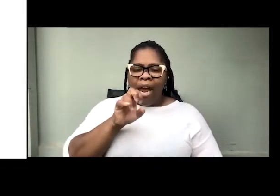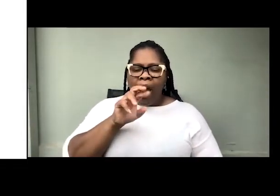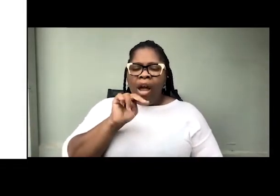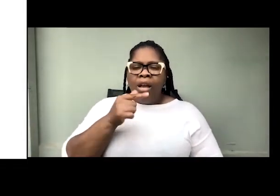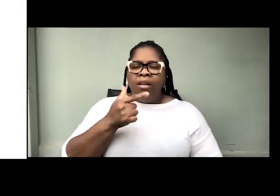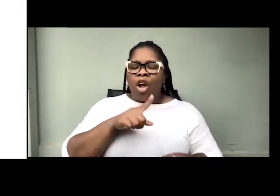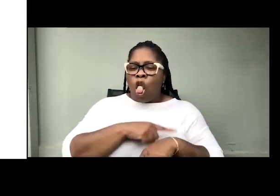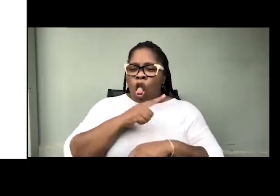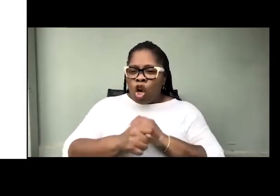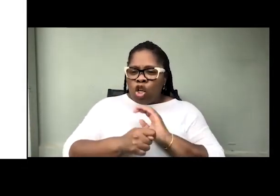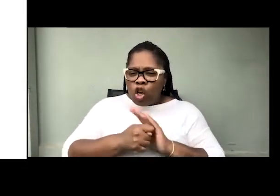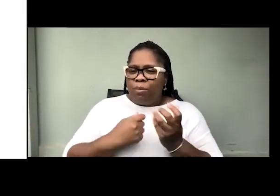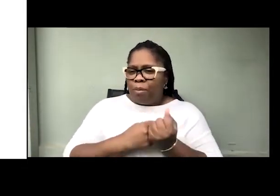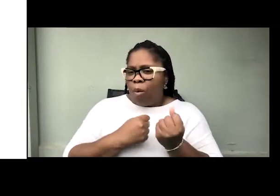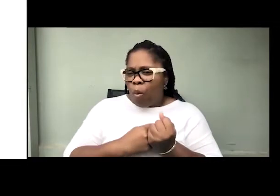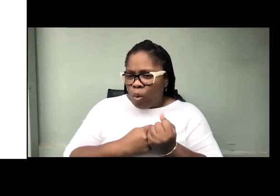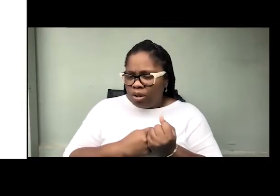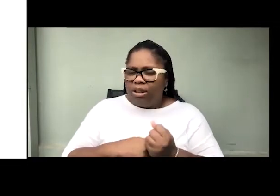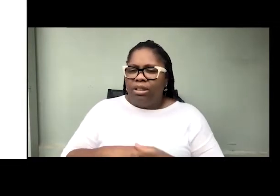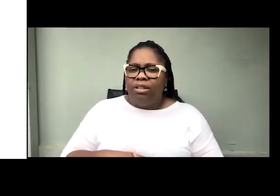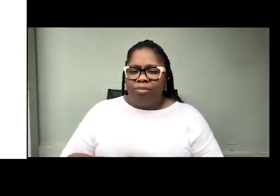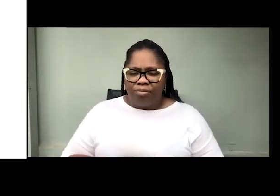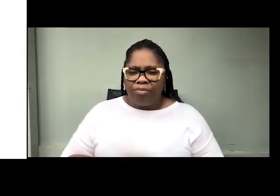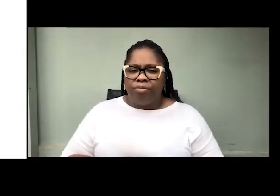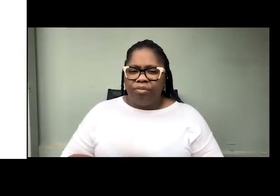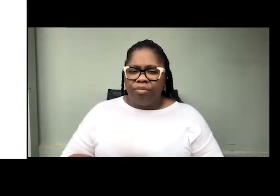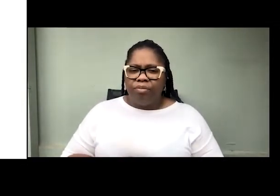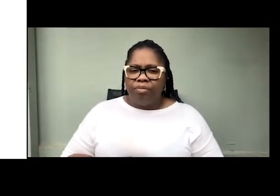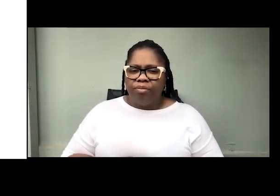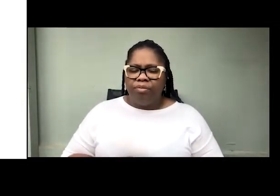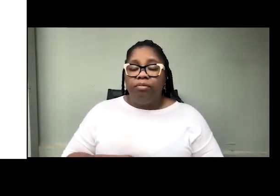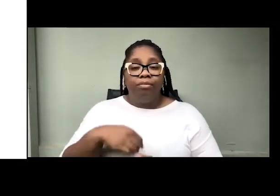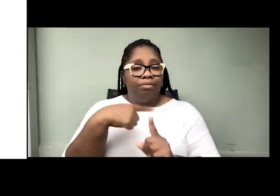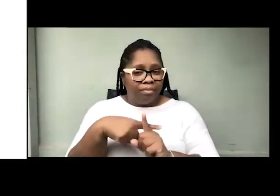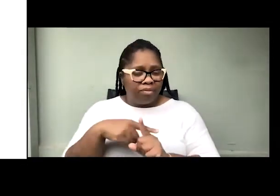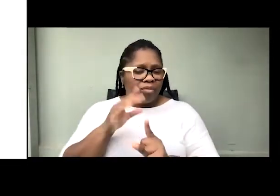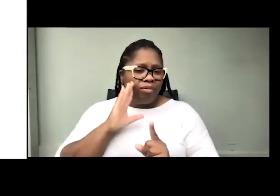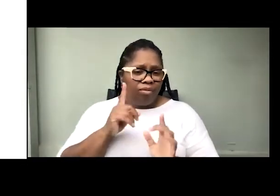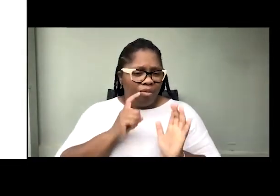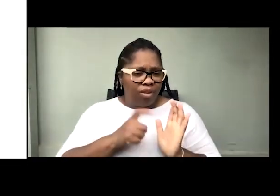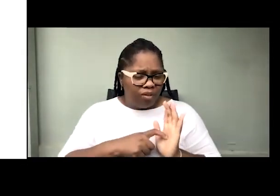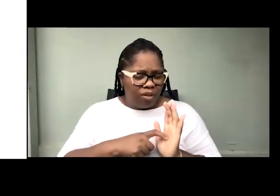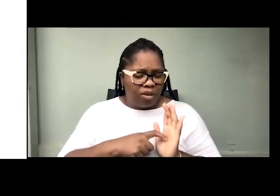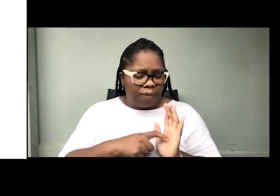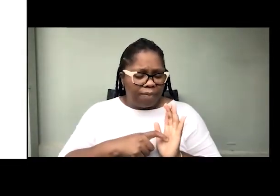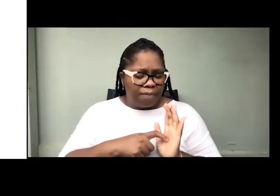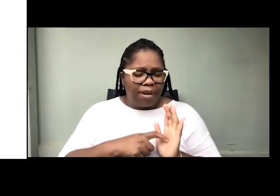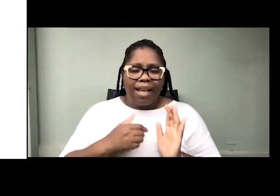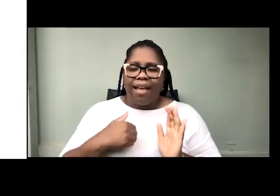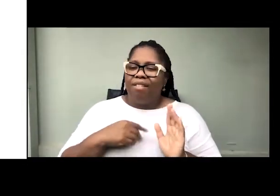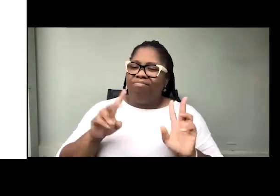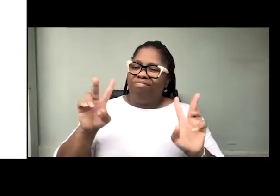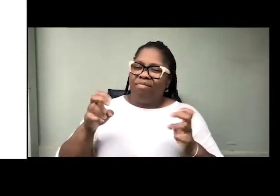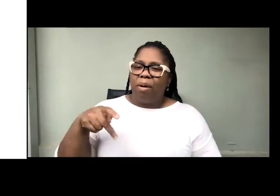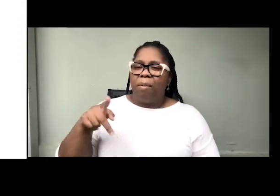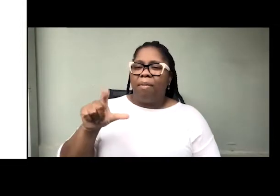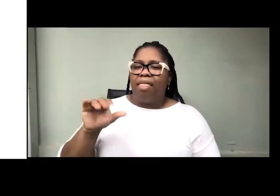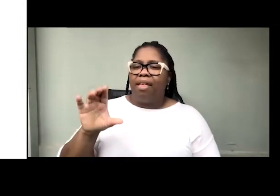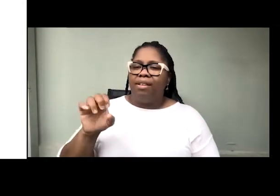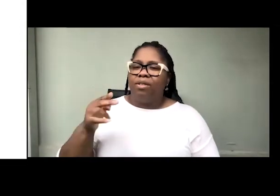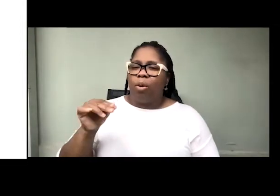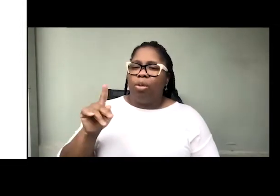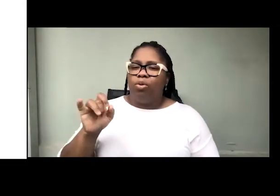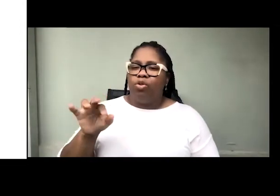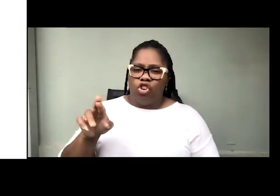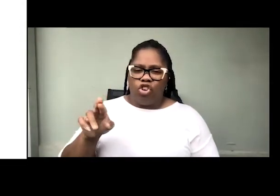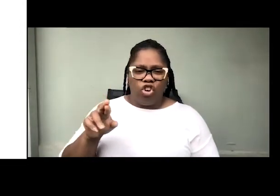services, as well as when you go on the dashboard, you'll see we have placeholder indicators. Those will